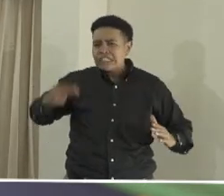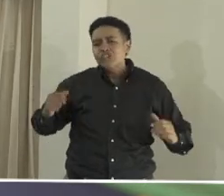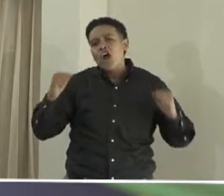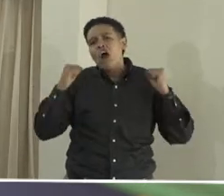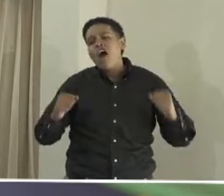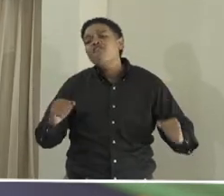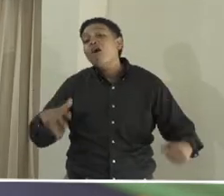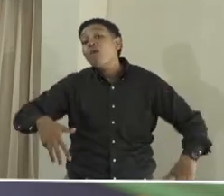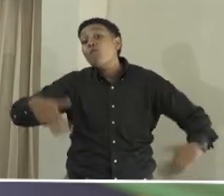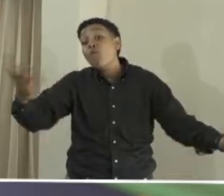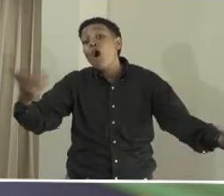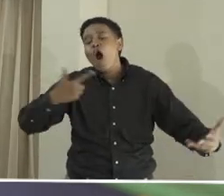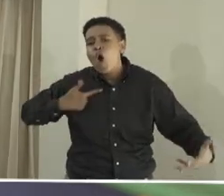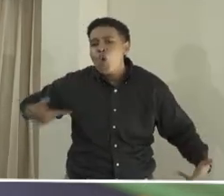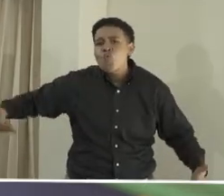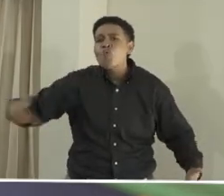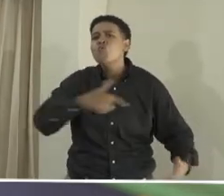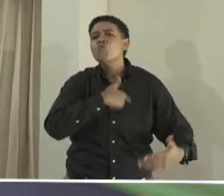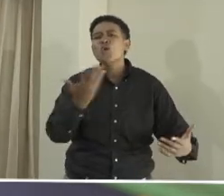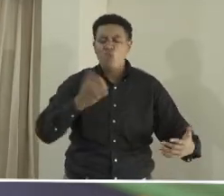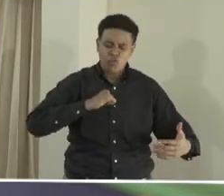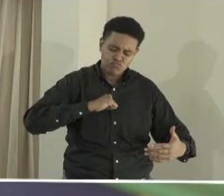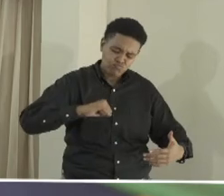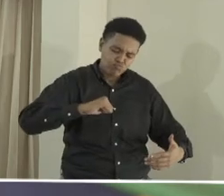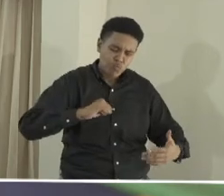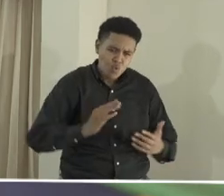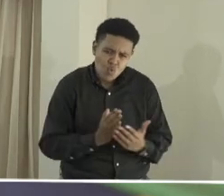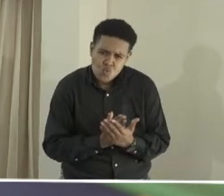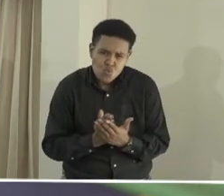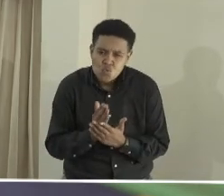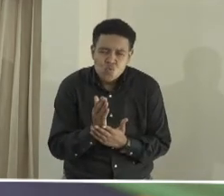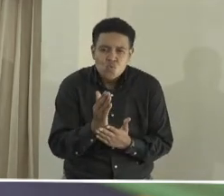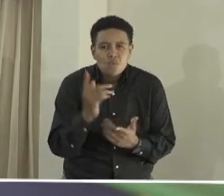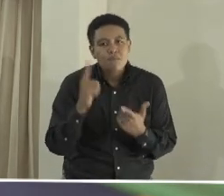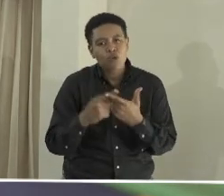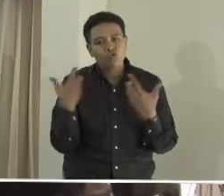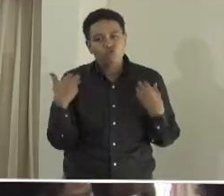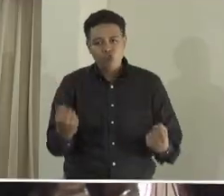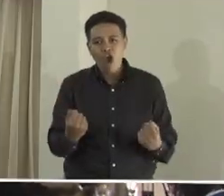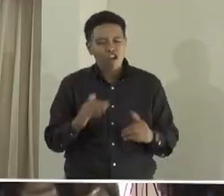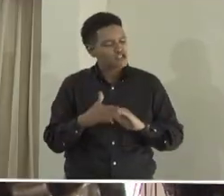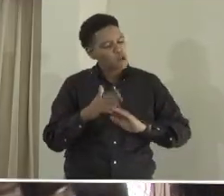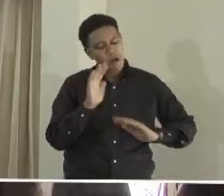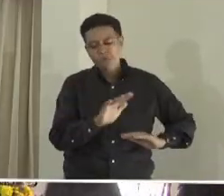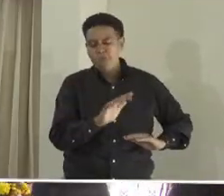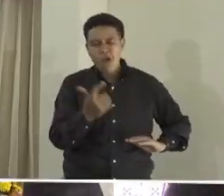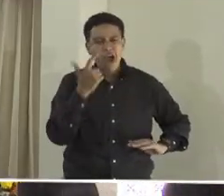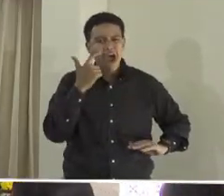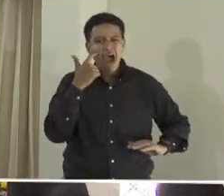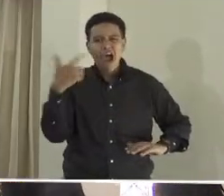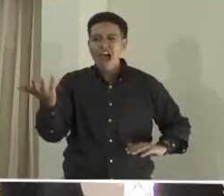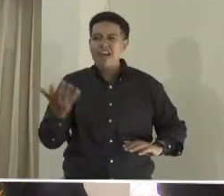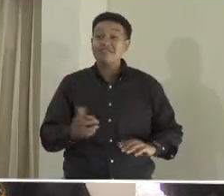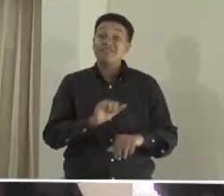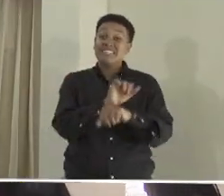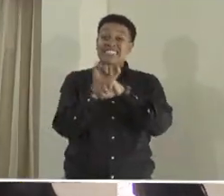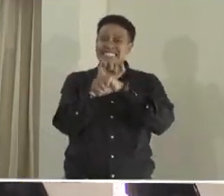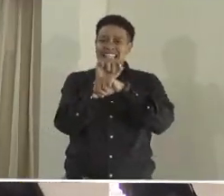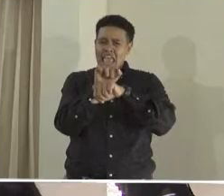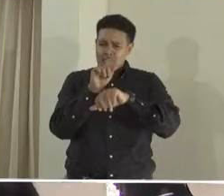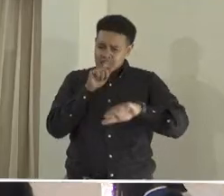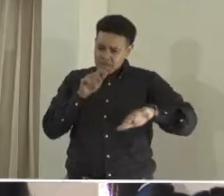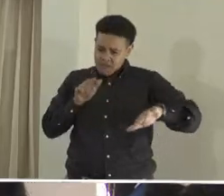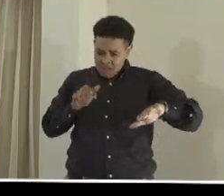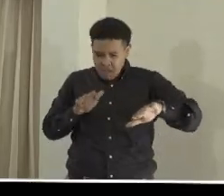confirms that we are resilient and strong. The slave passage across the